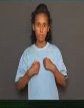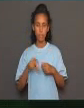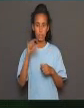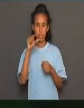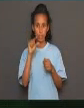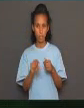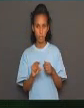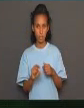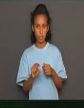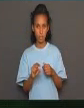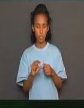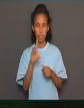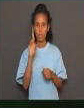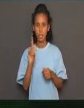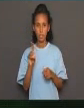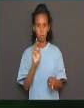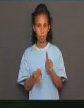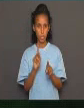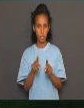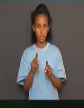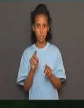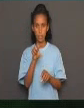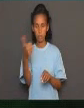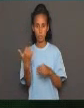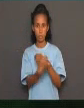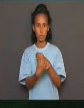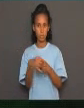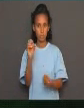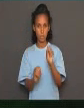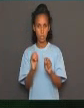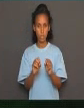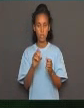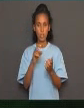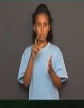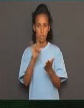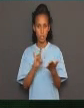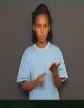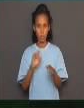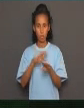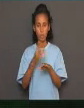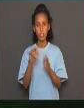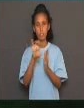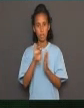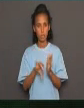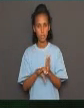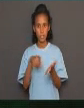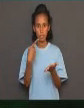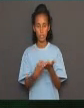Gambela has the least dense population among the regions listed on the